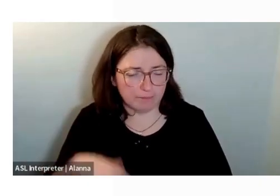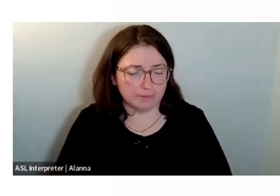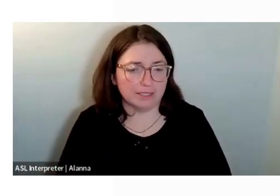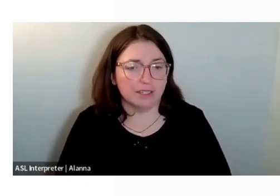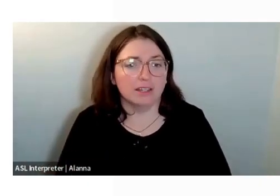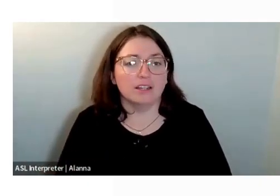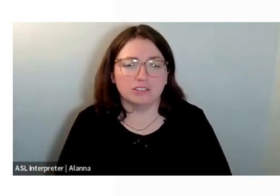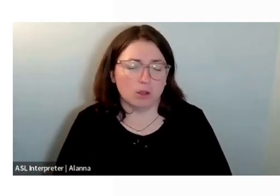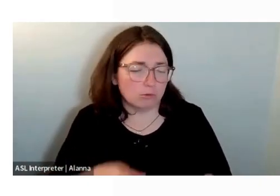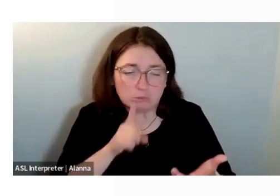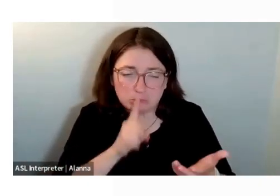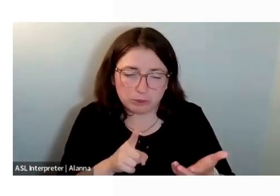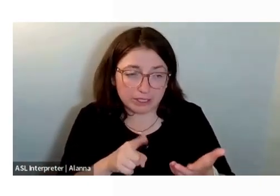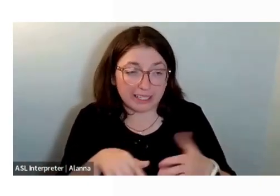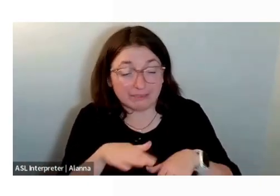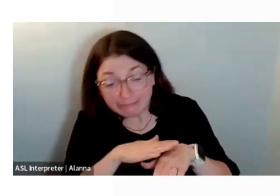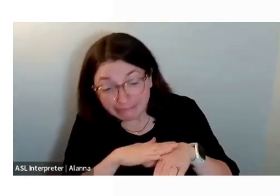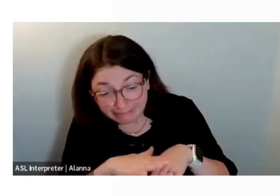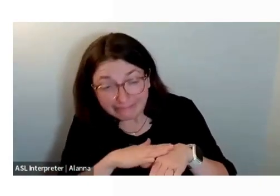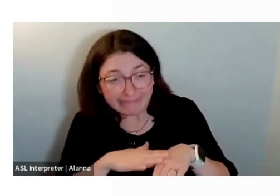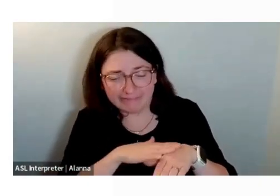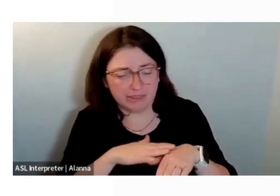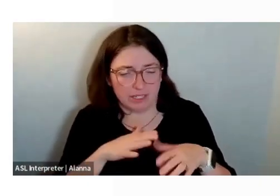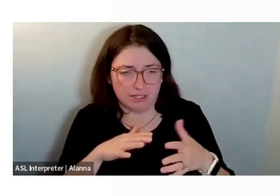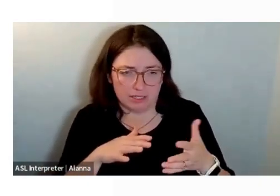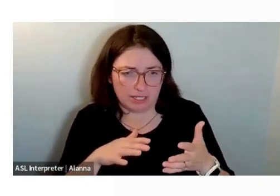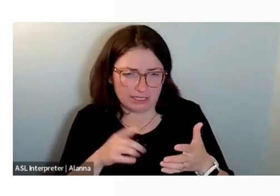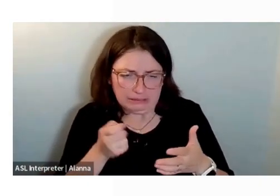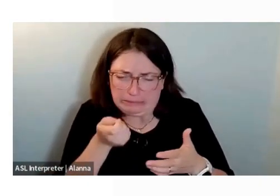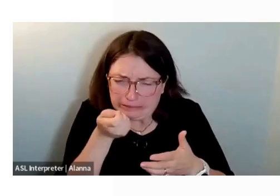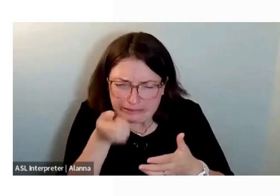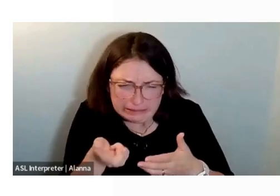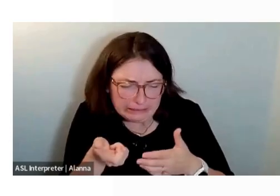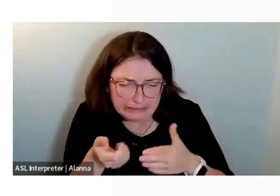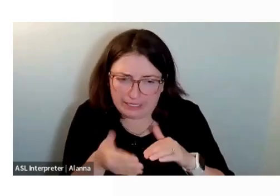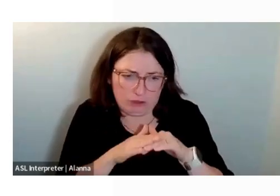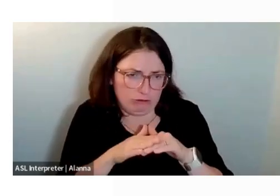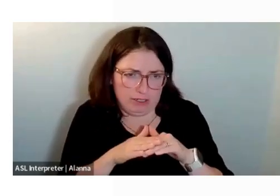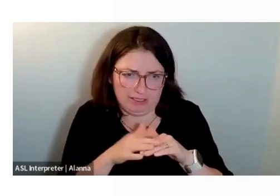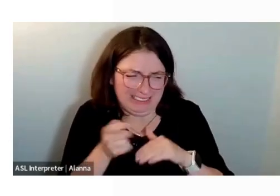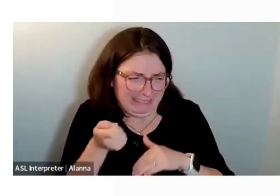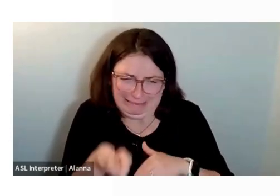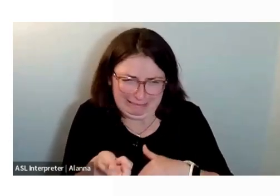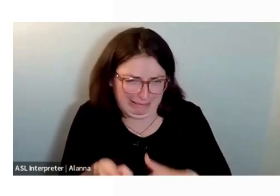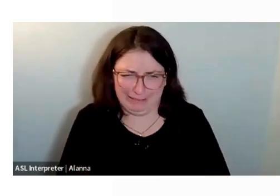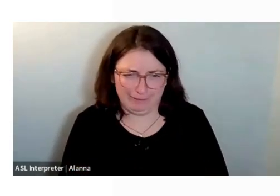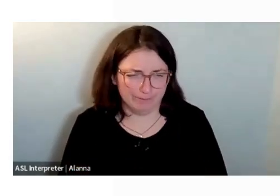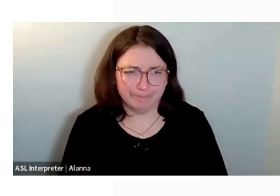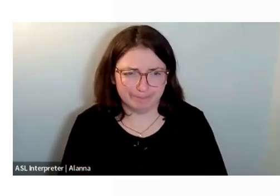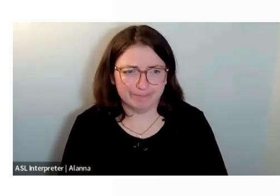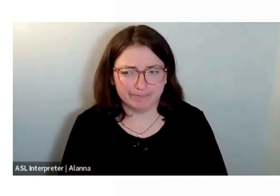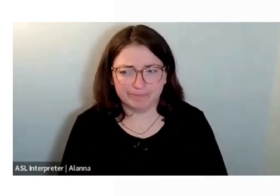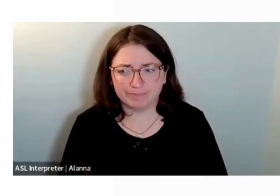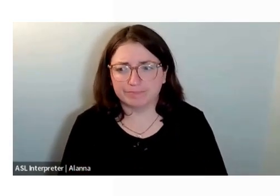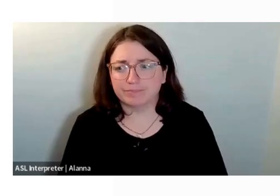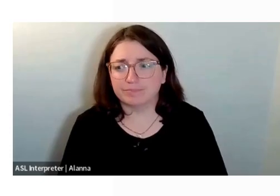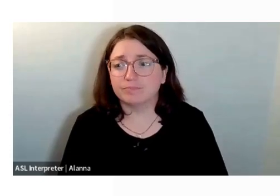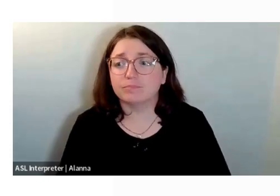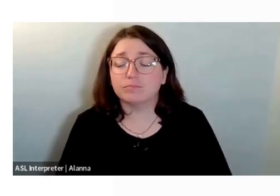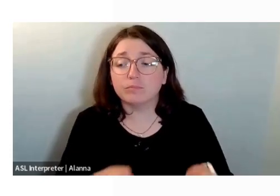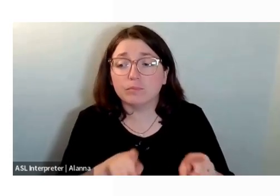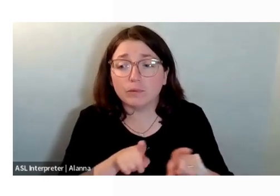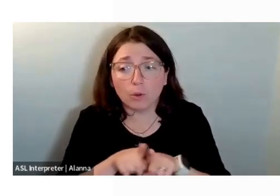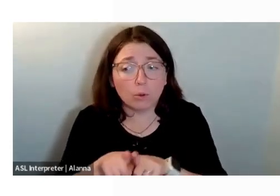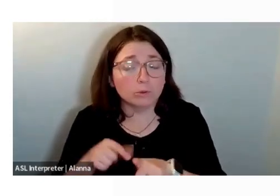minimal increase is really small. I also want to point out that